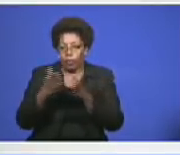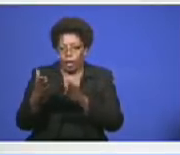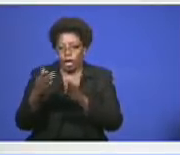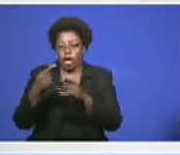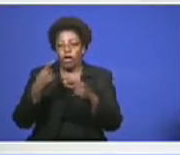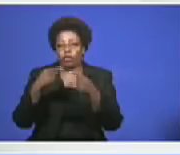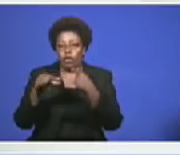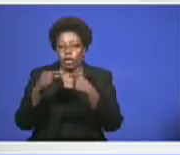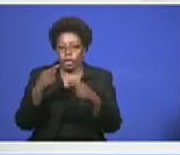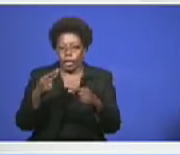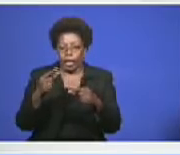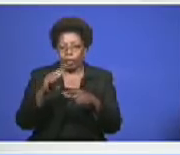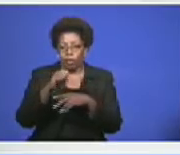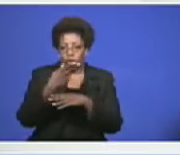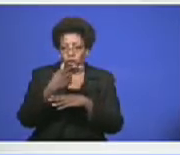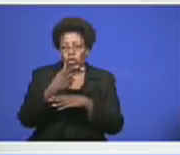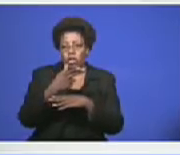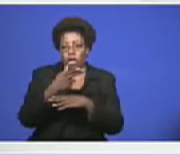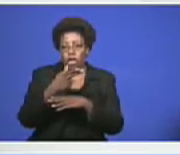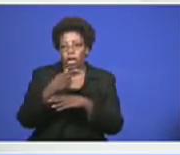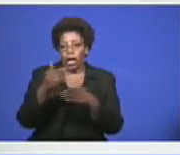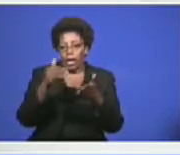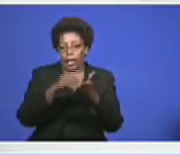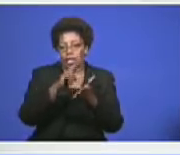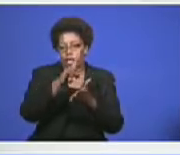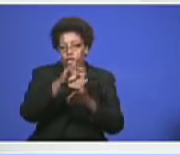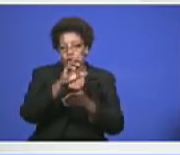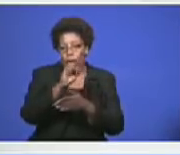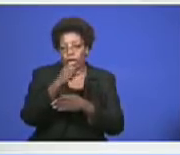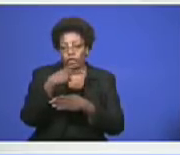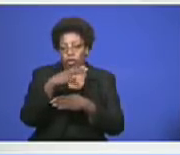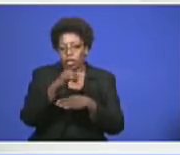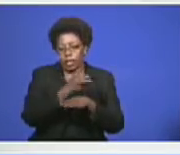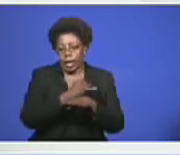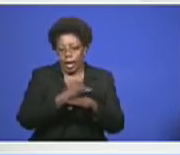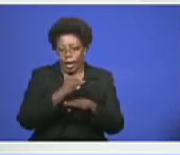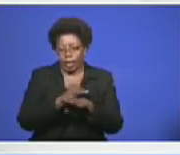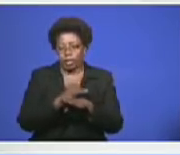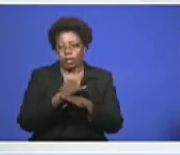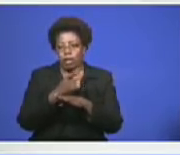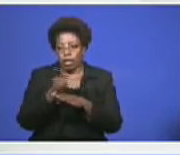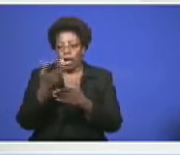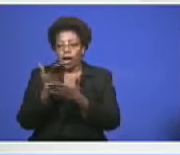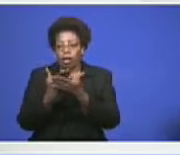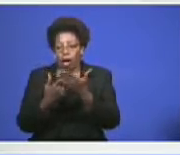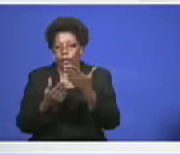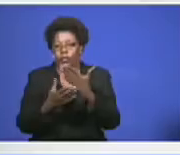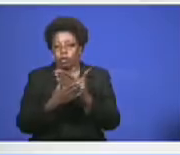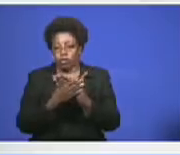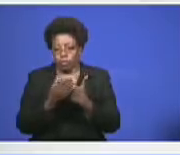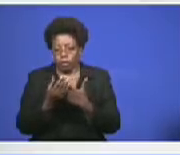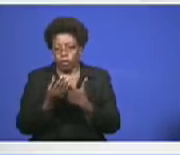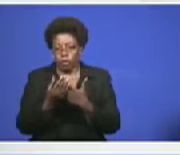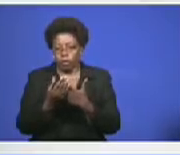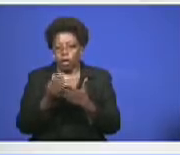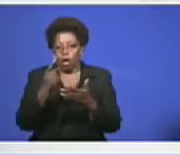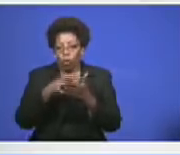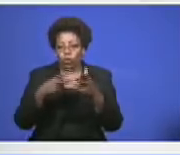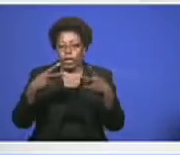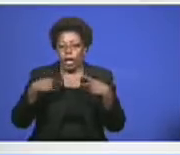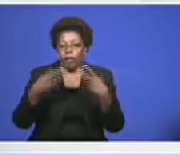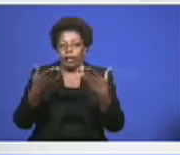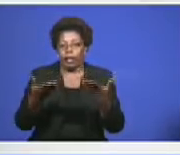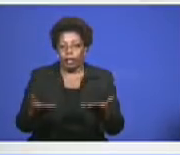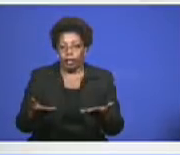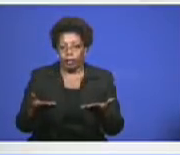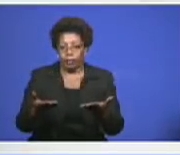Virgin Islands. The coaching staff is also excited and very comfortable and feel very confident on what we have here on the floor